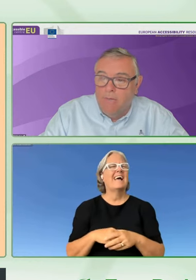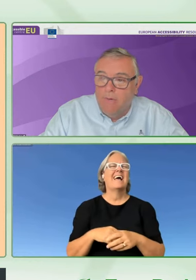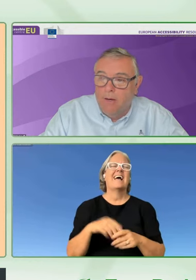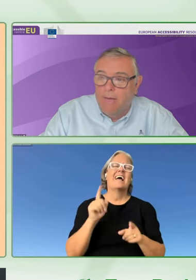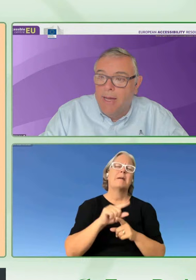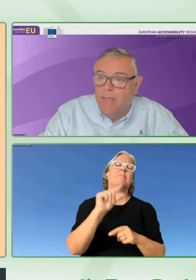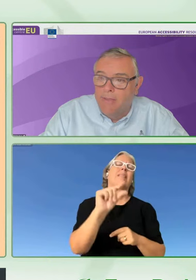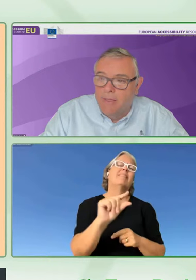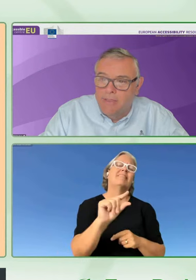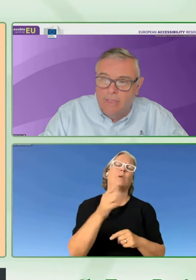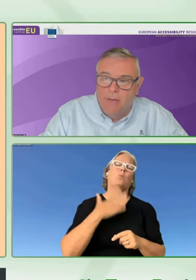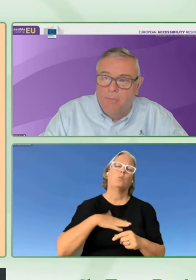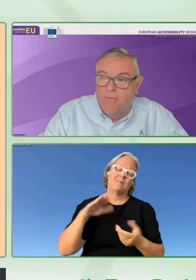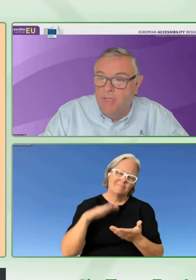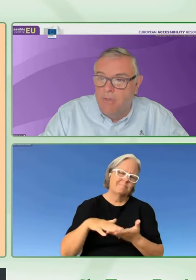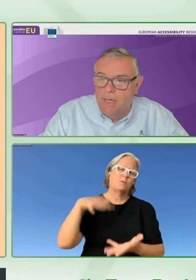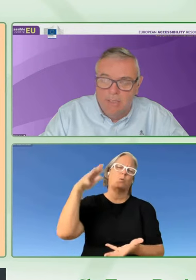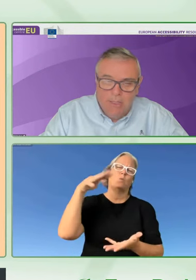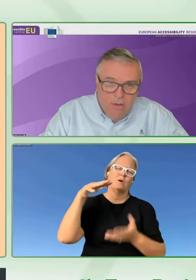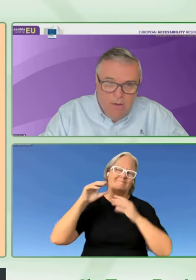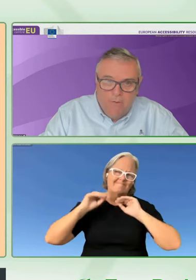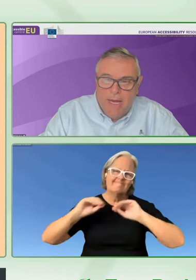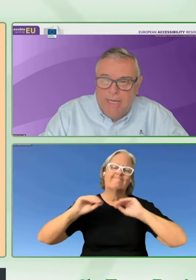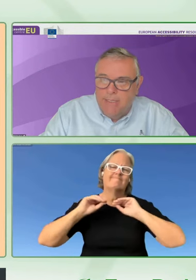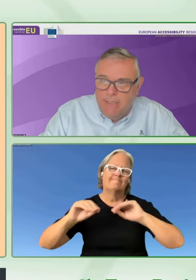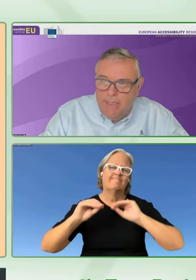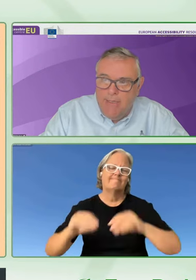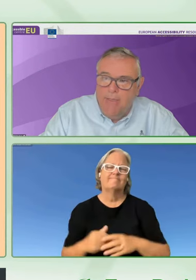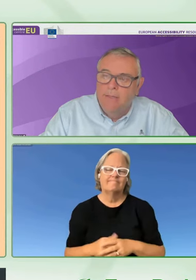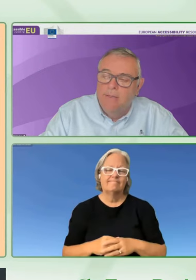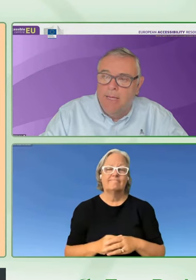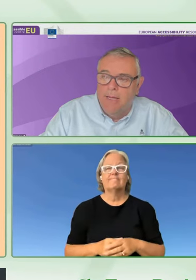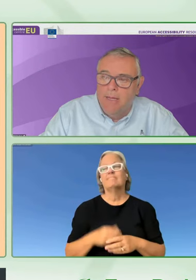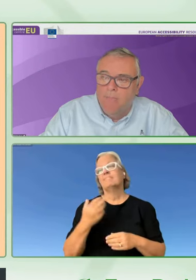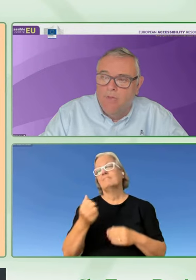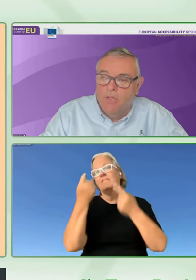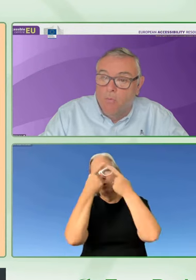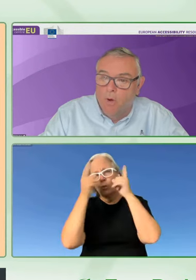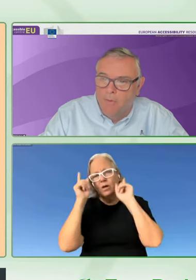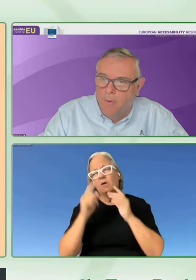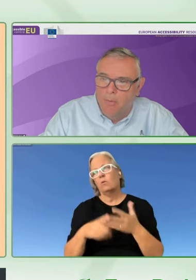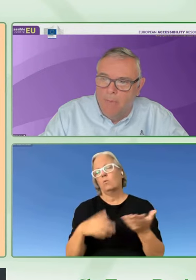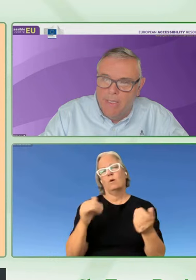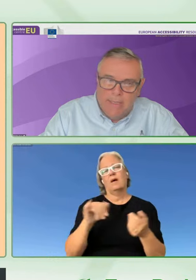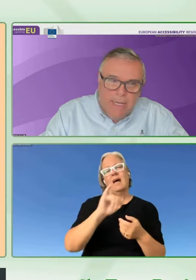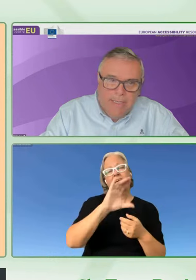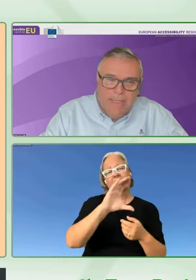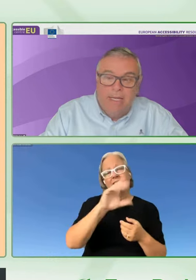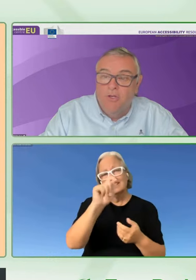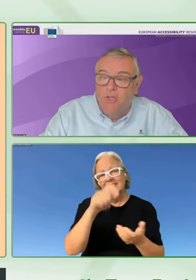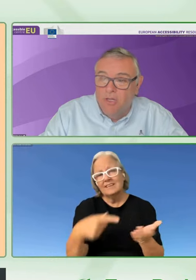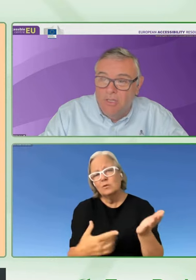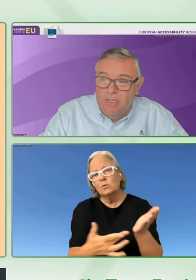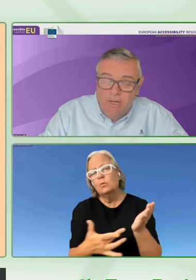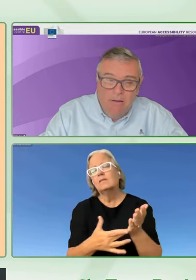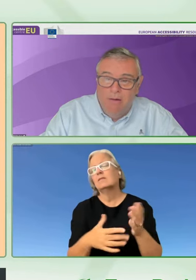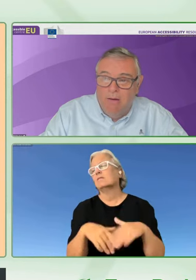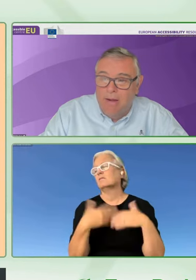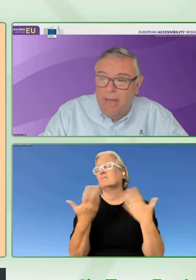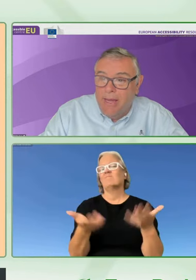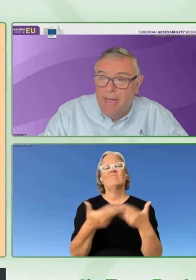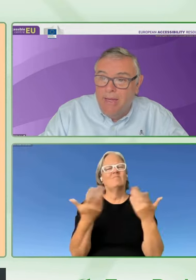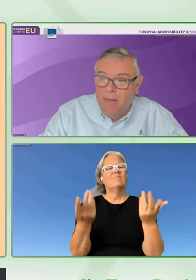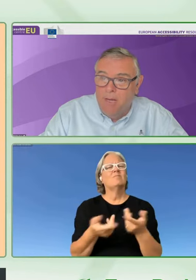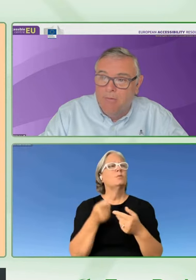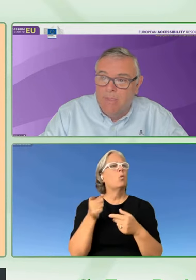Actually, there are architects, professionals, ICT, software developers that don't